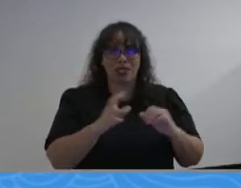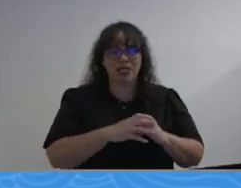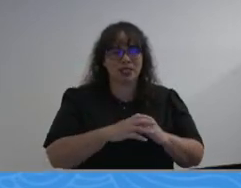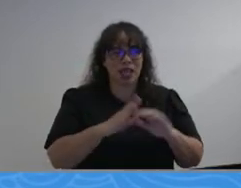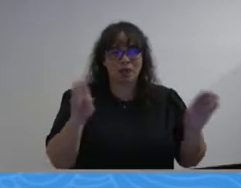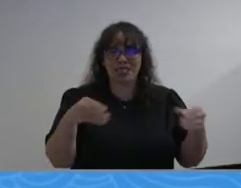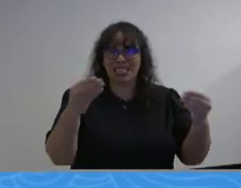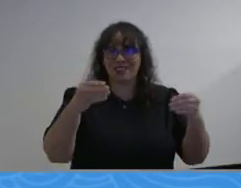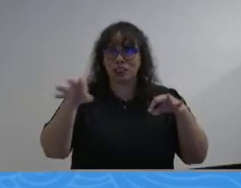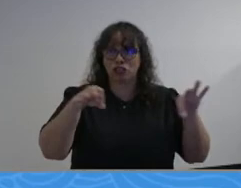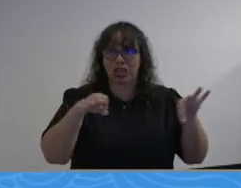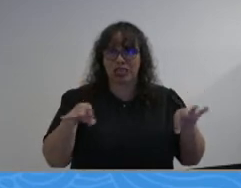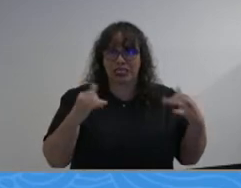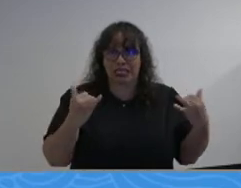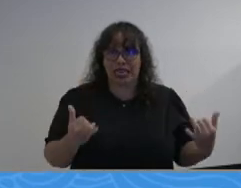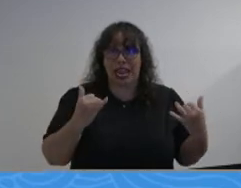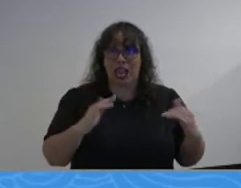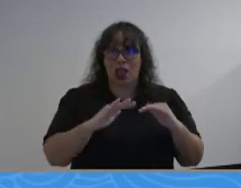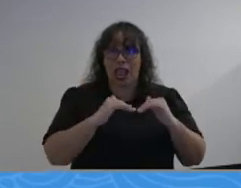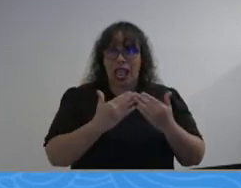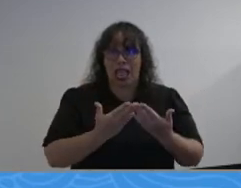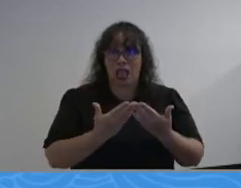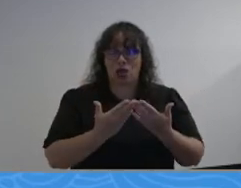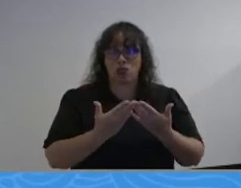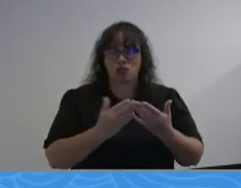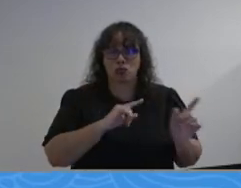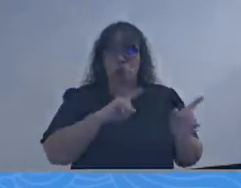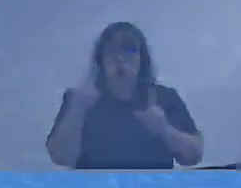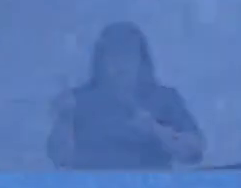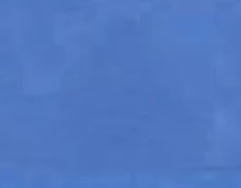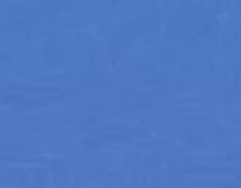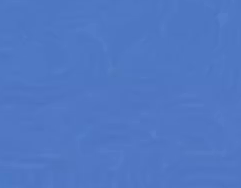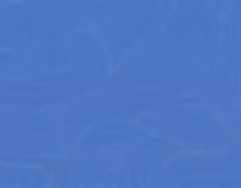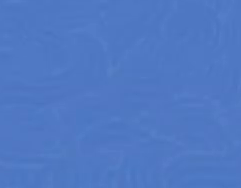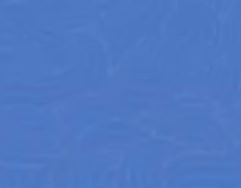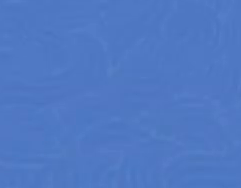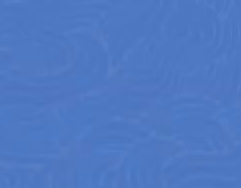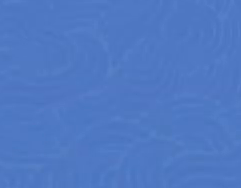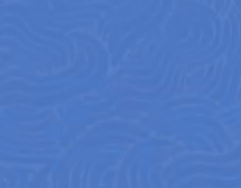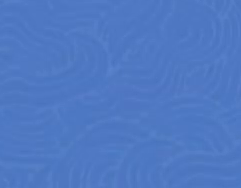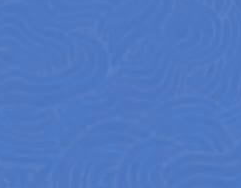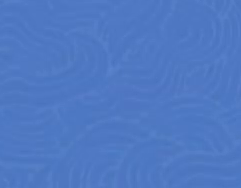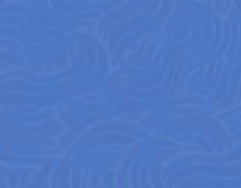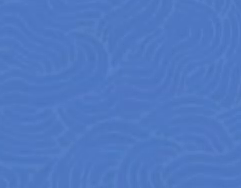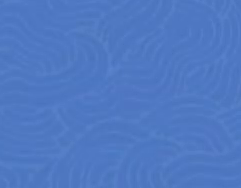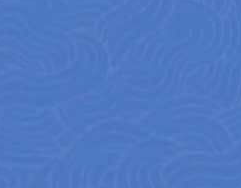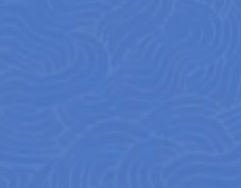give you instructions now on how to get into the breakout rooms.